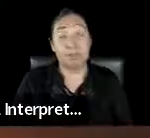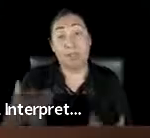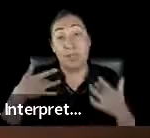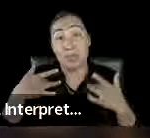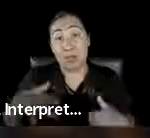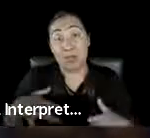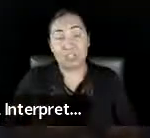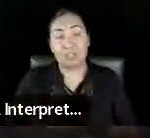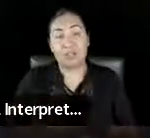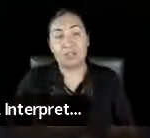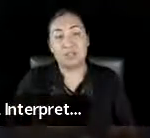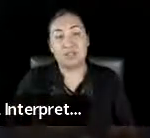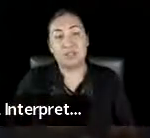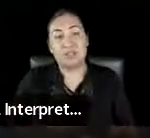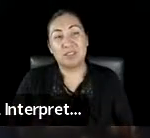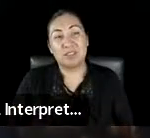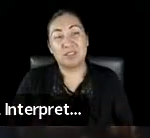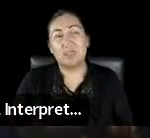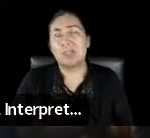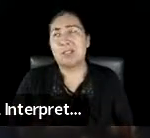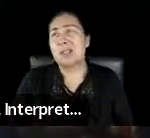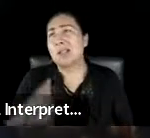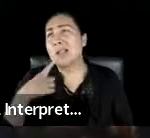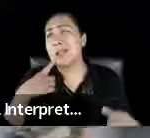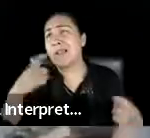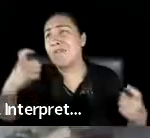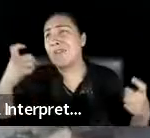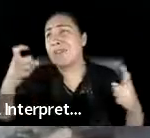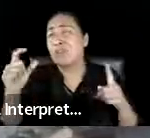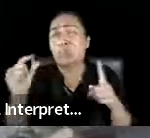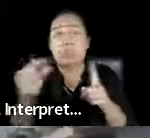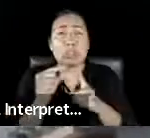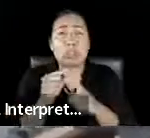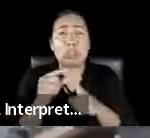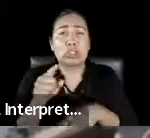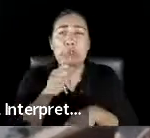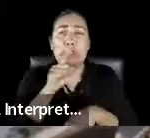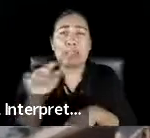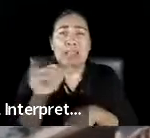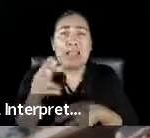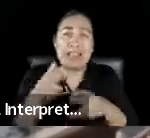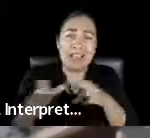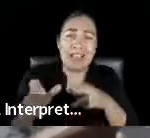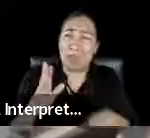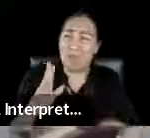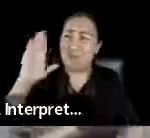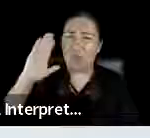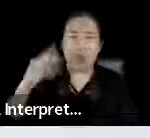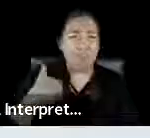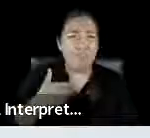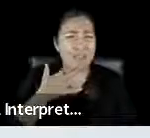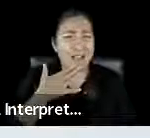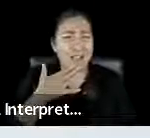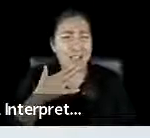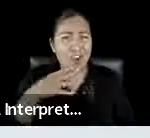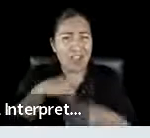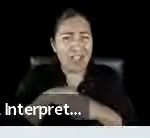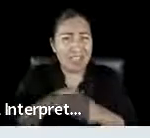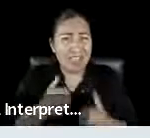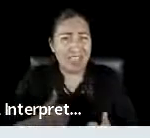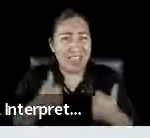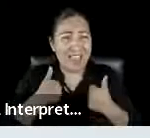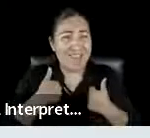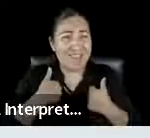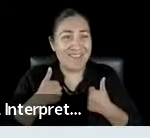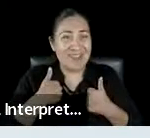Depression. Such an infamous word, it cuts like a knife. I think back then there was color and life, but now what's left